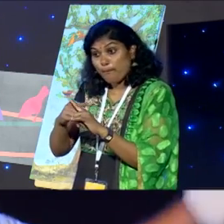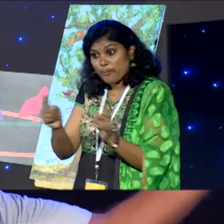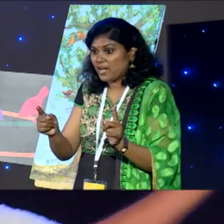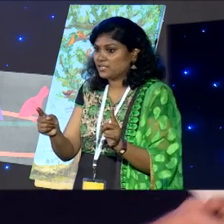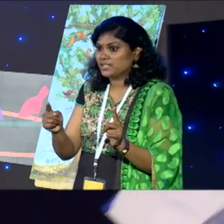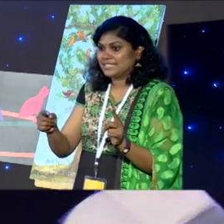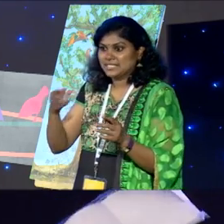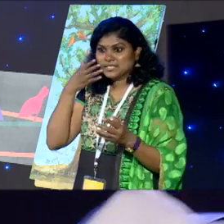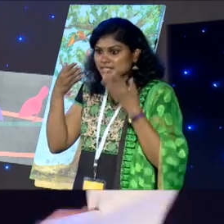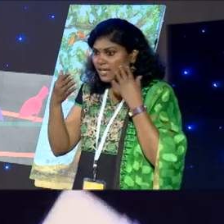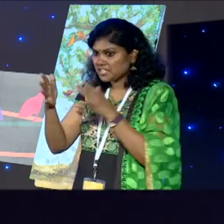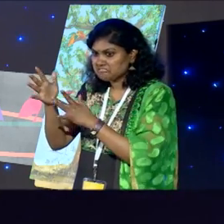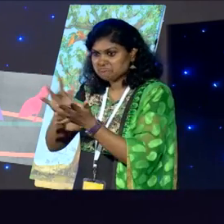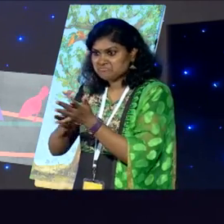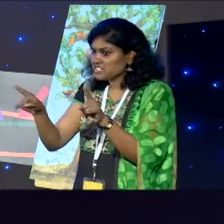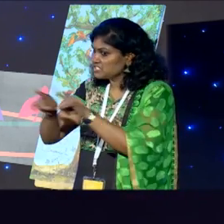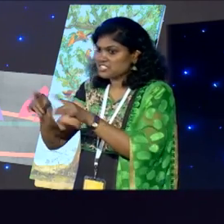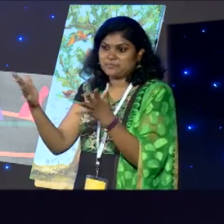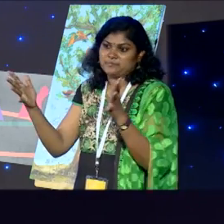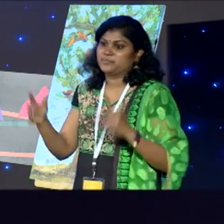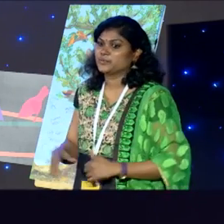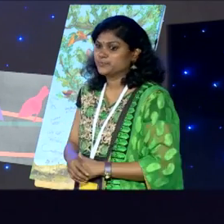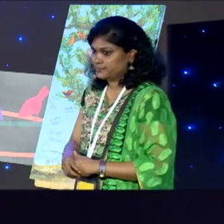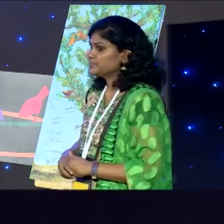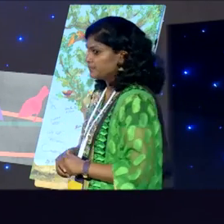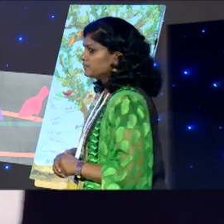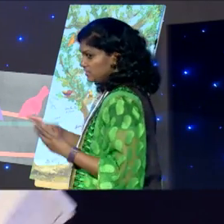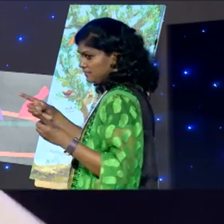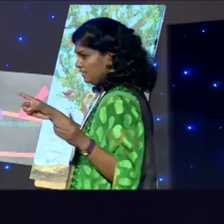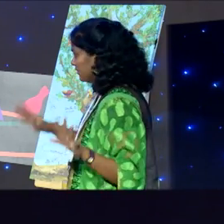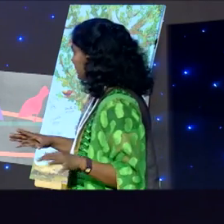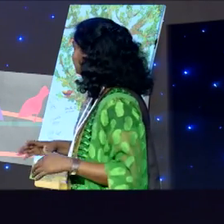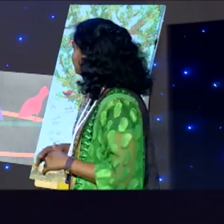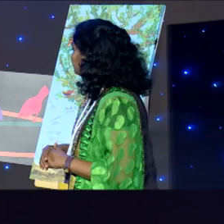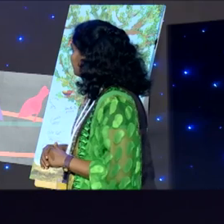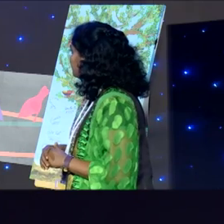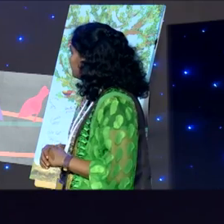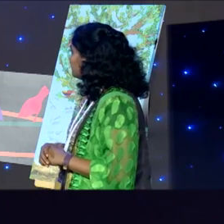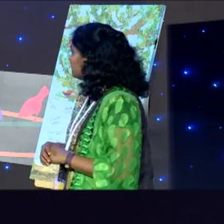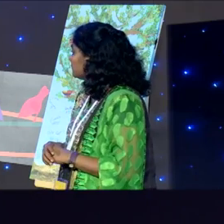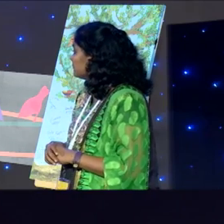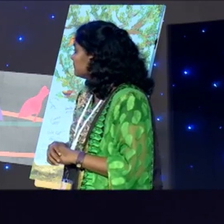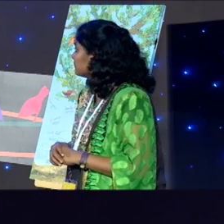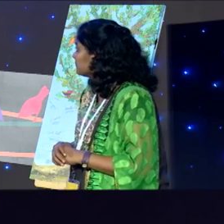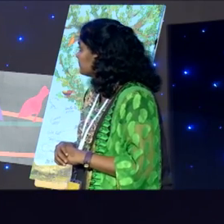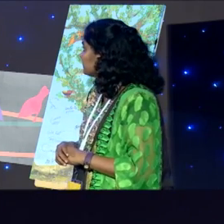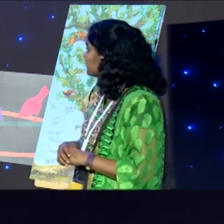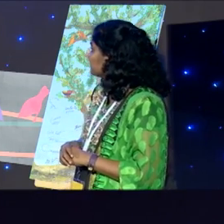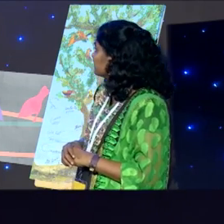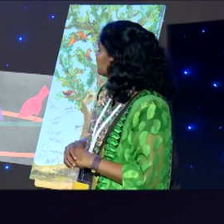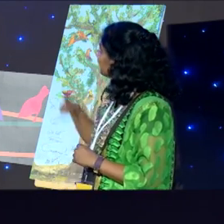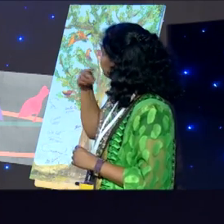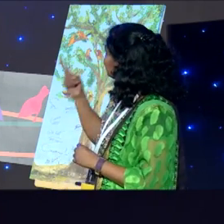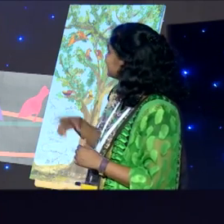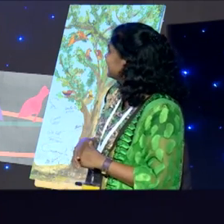as compared to a leopard, which has many spots. If you try identifying leopards, I guess for the whole year you'll be like seeing